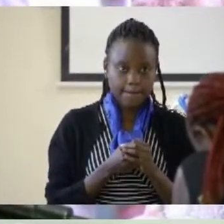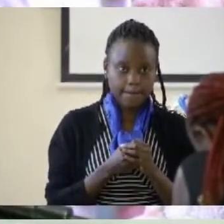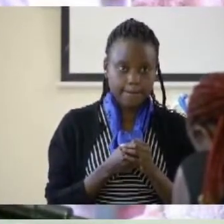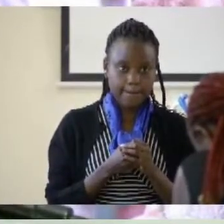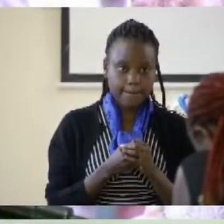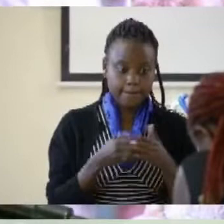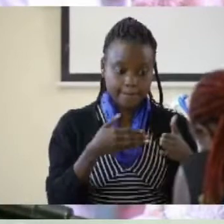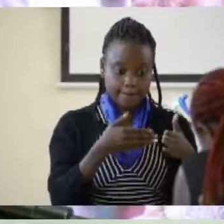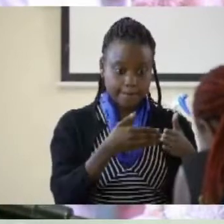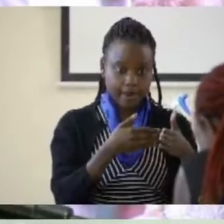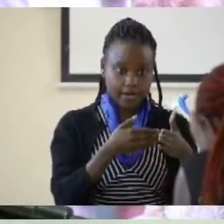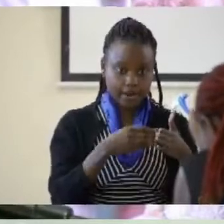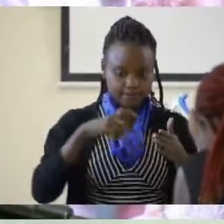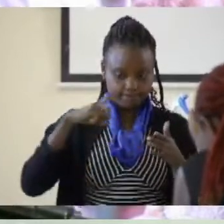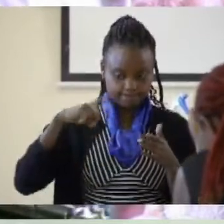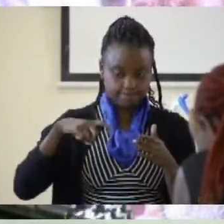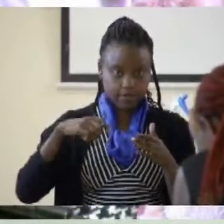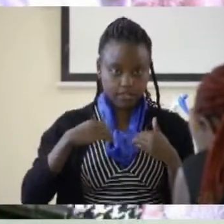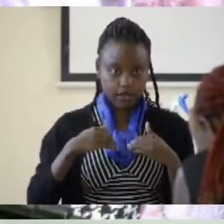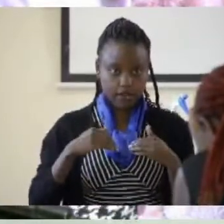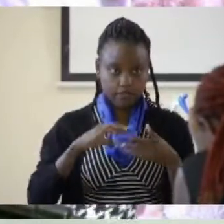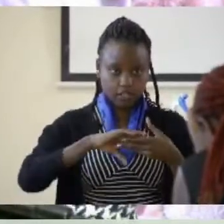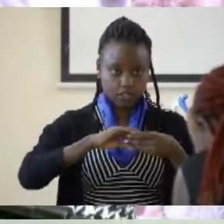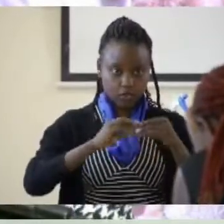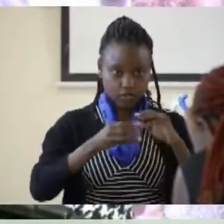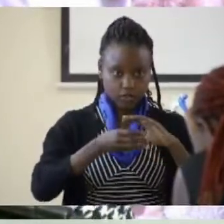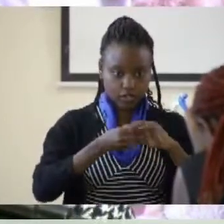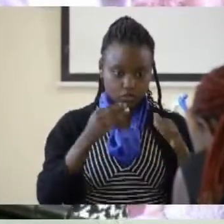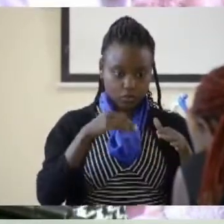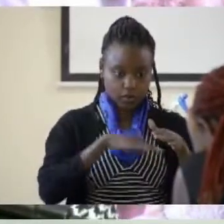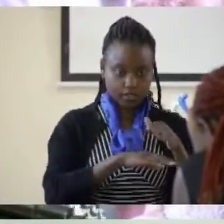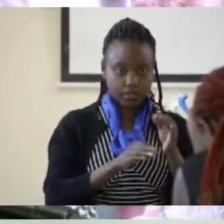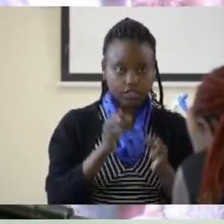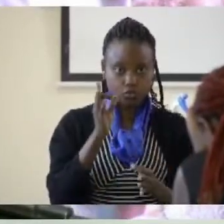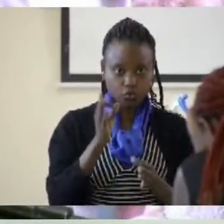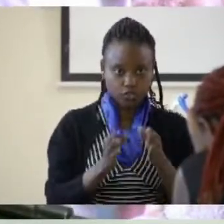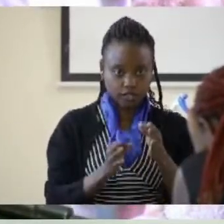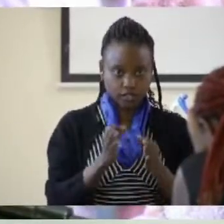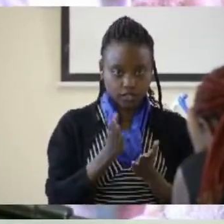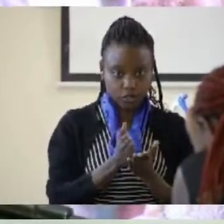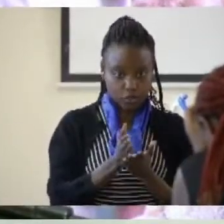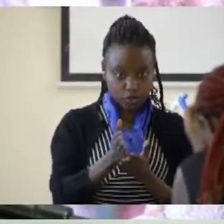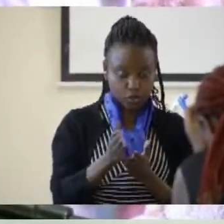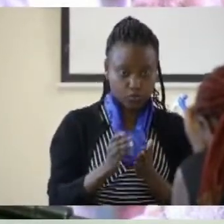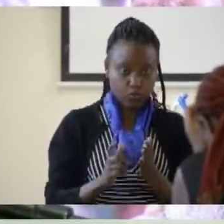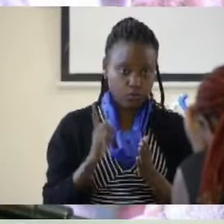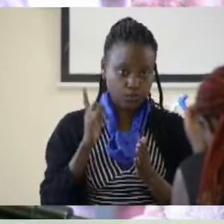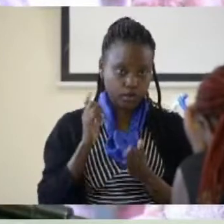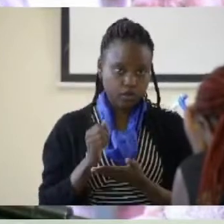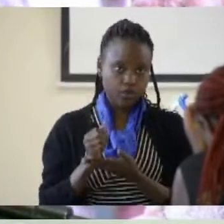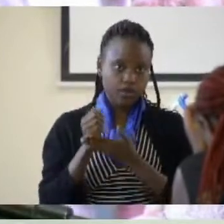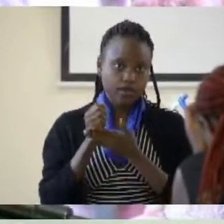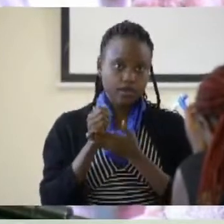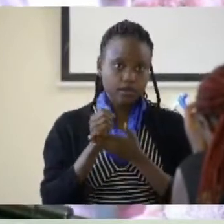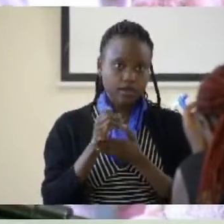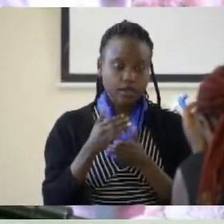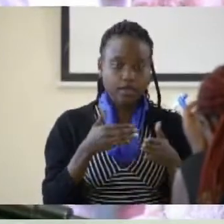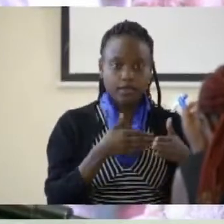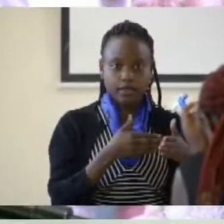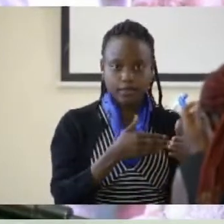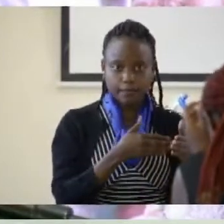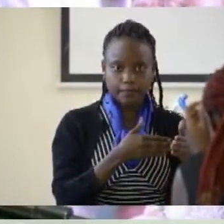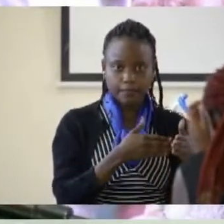have a barrier, will create a barrier to his access to justice through even legal aid. And these barriers are not